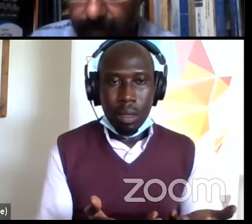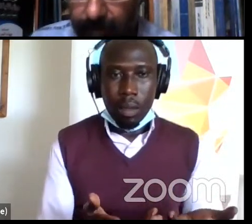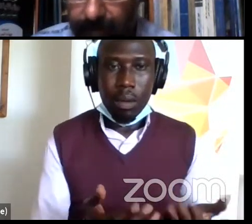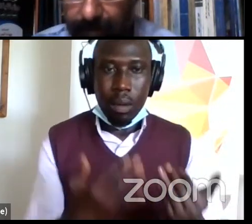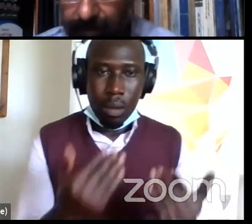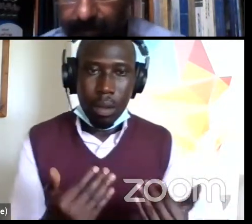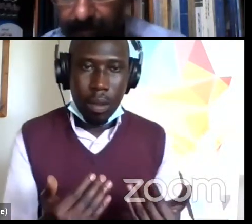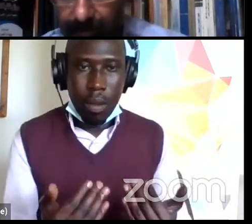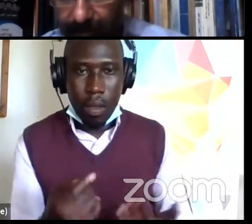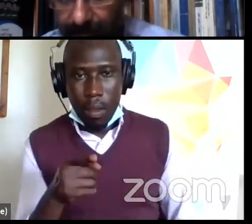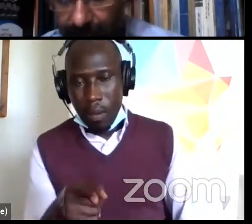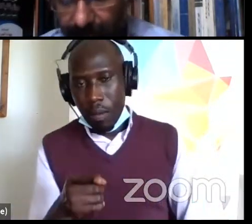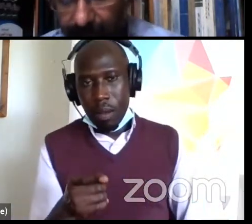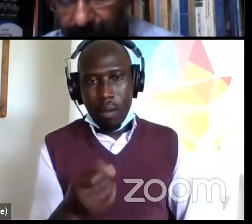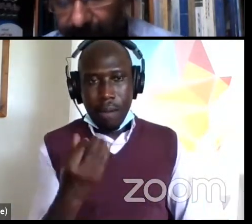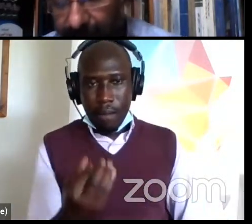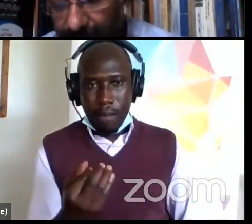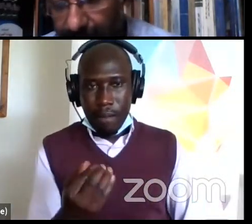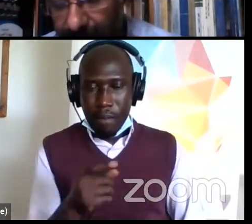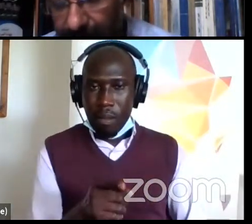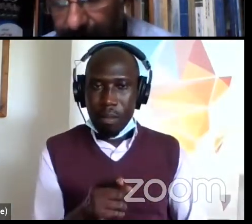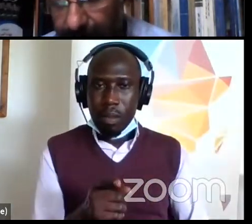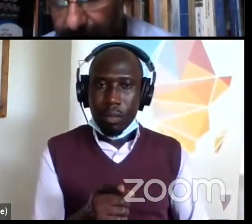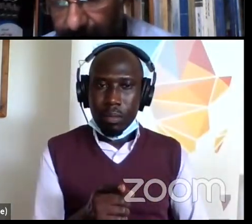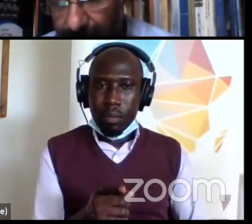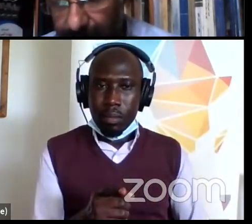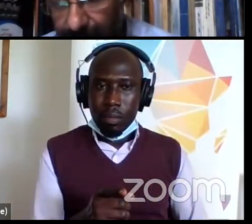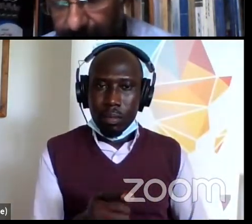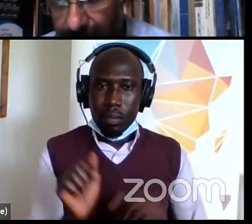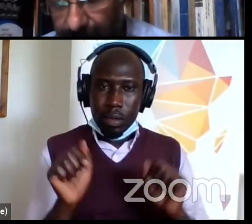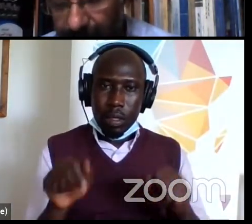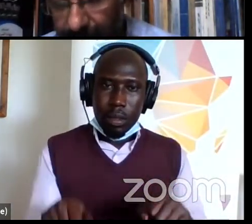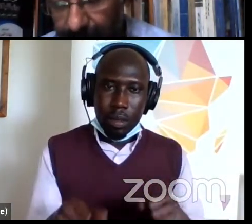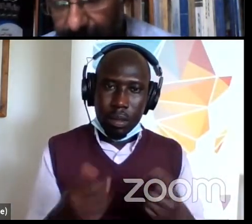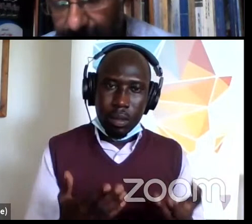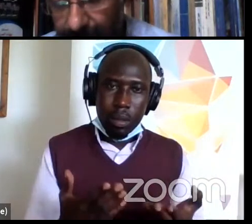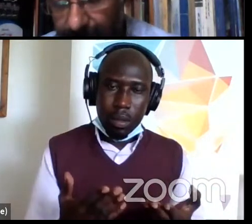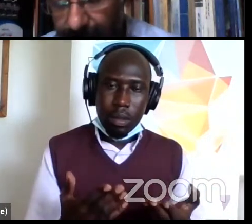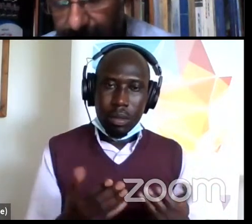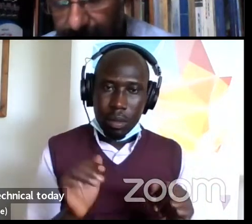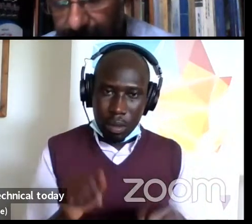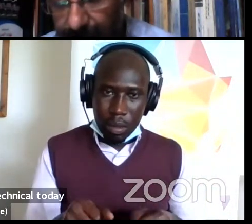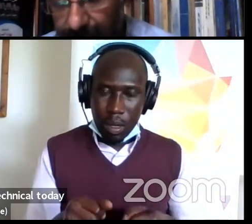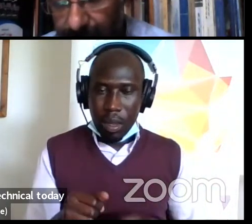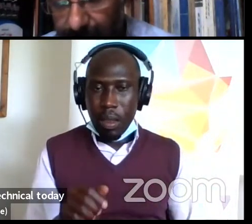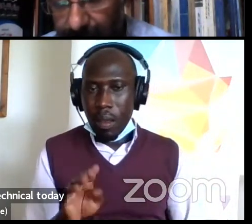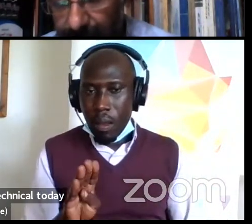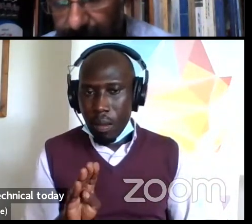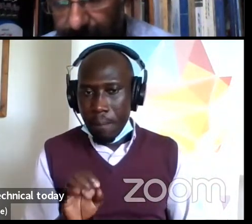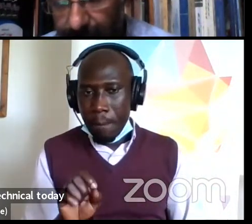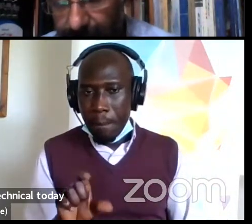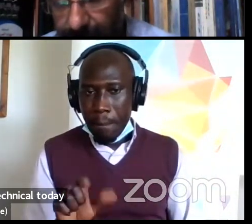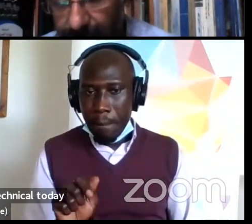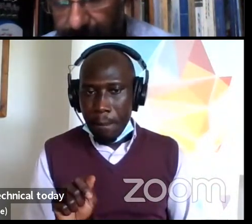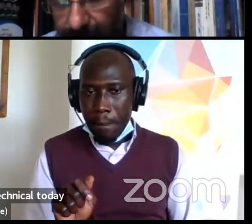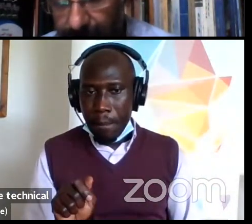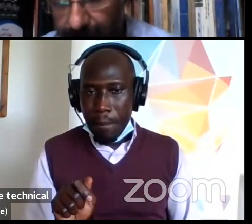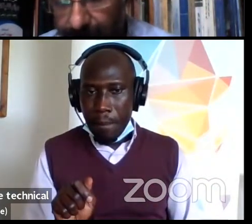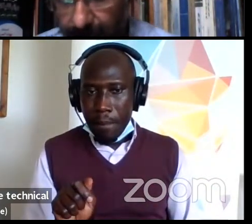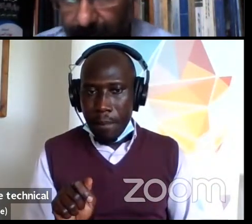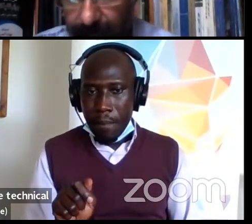So it's very we can go back to the technical debate when it comes to why